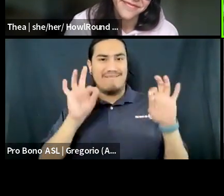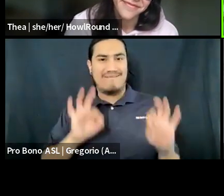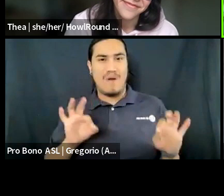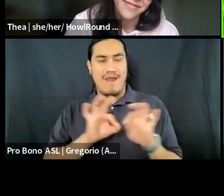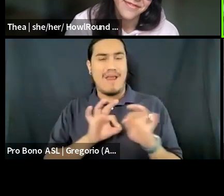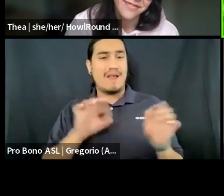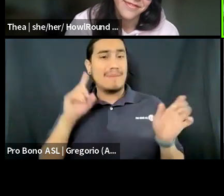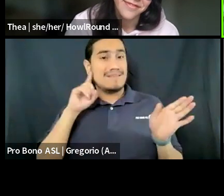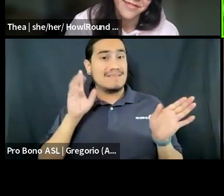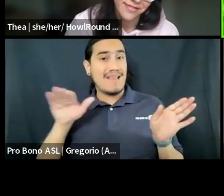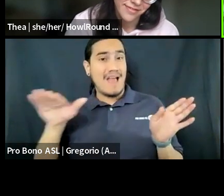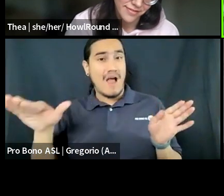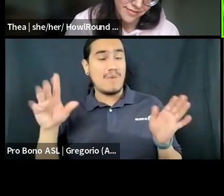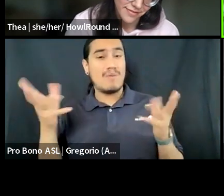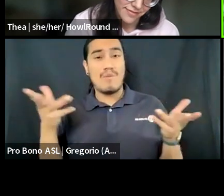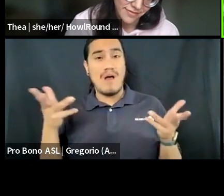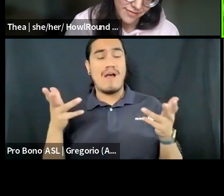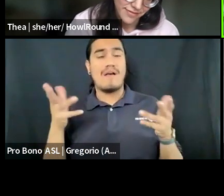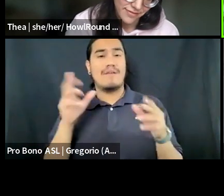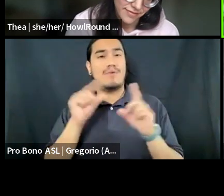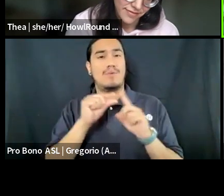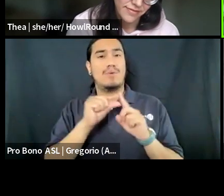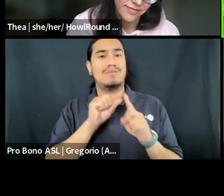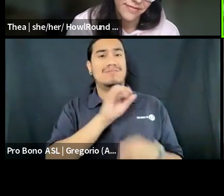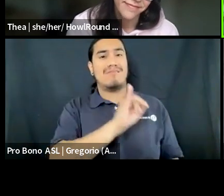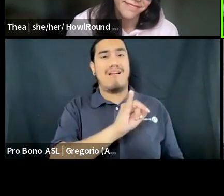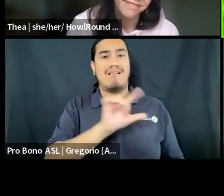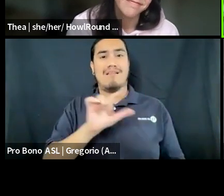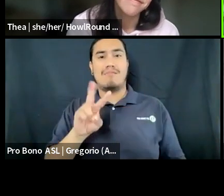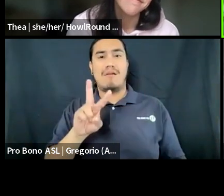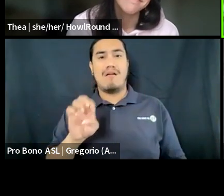a sound wave of the words, I love you.